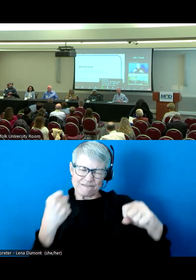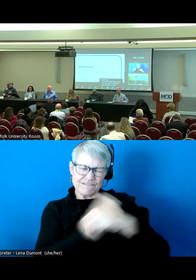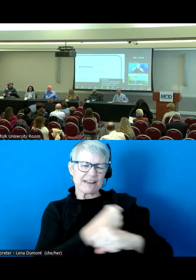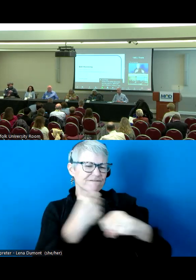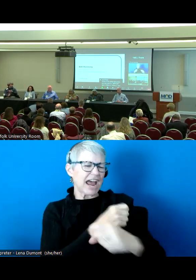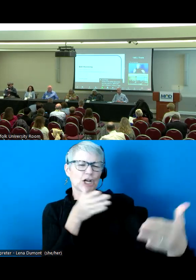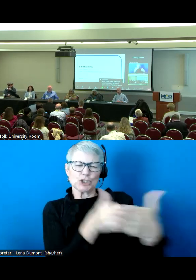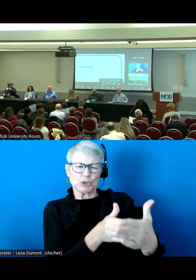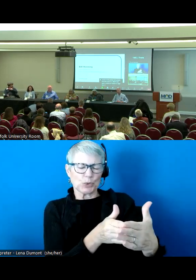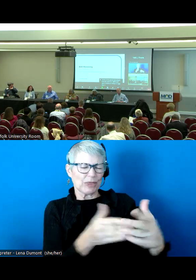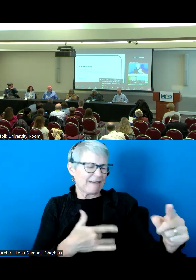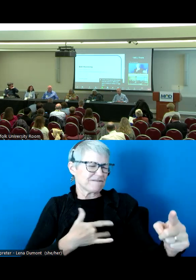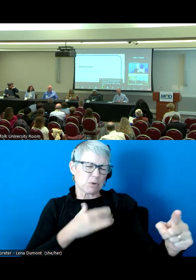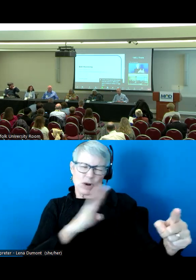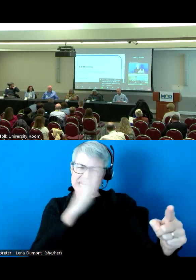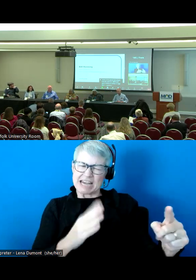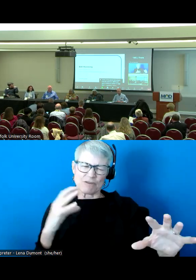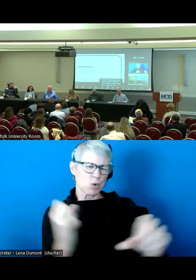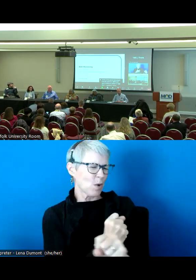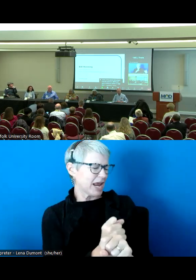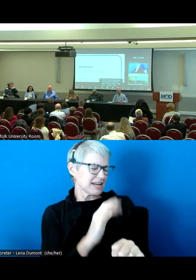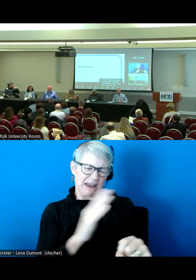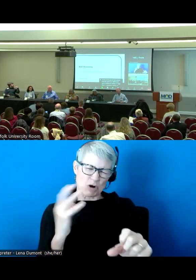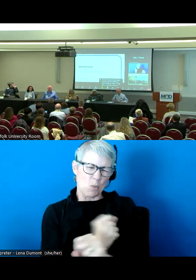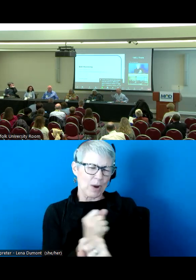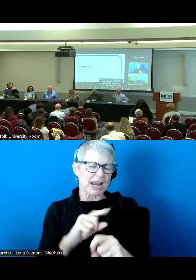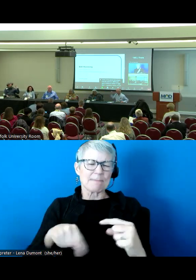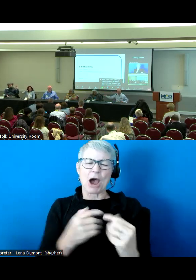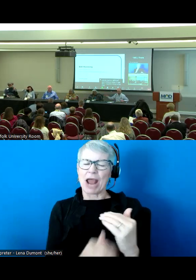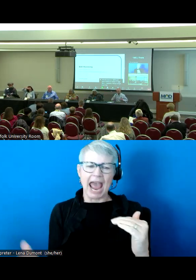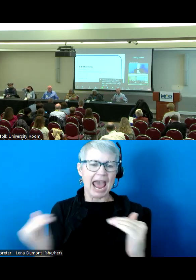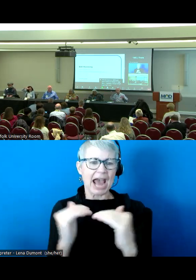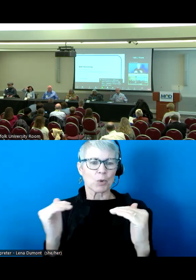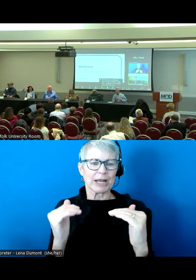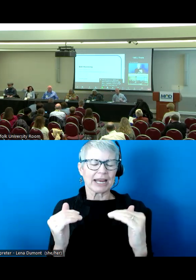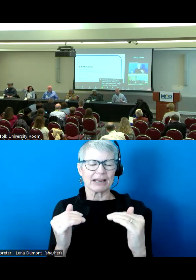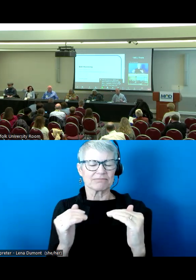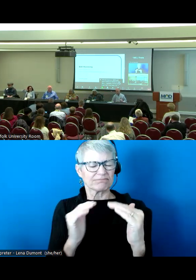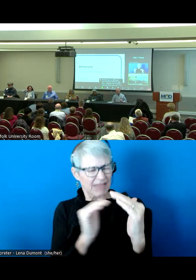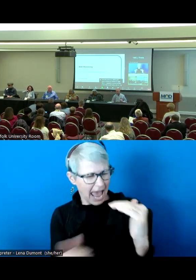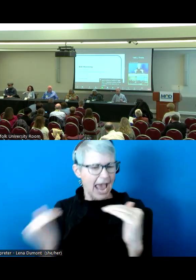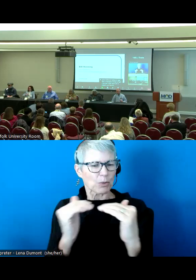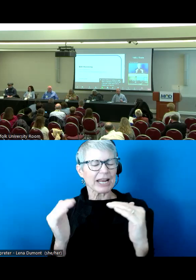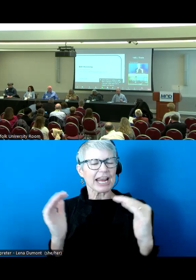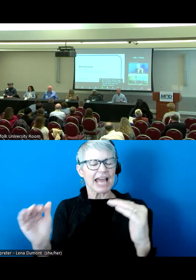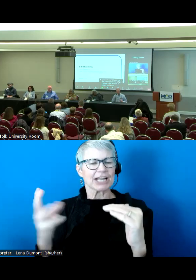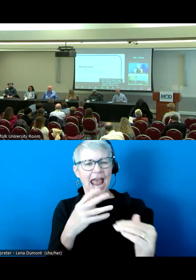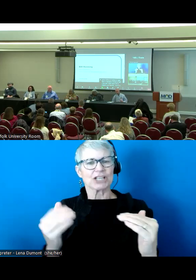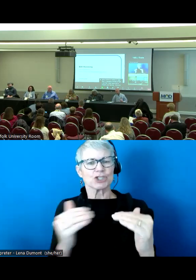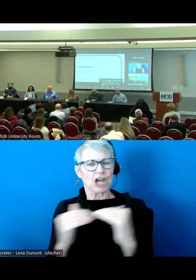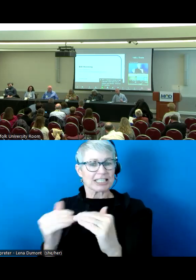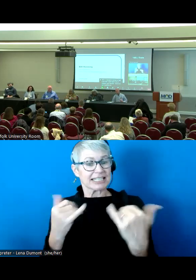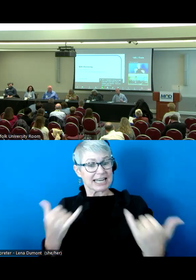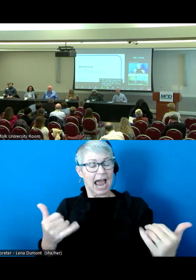never win, and that was against equity and justice. And now we are getting an award for civil